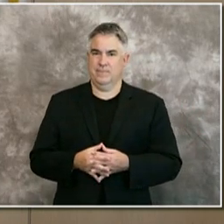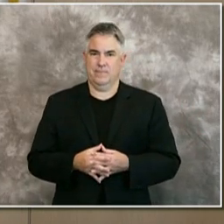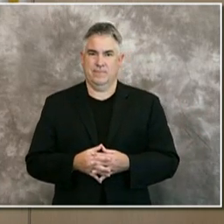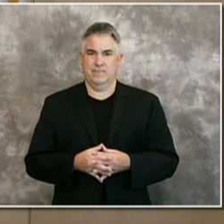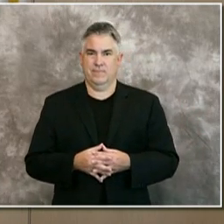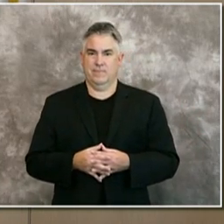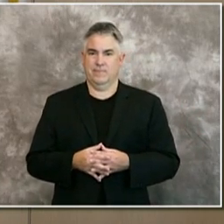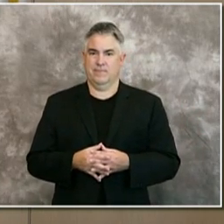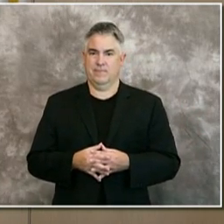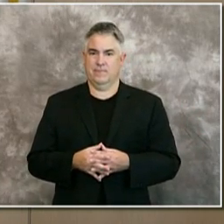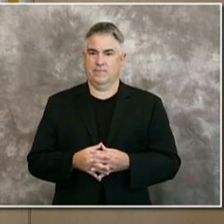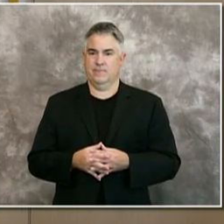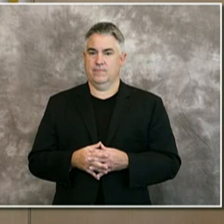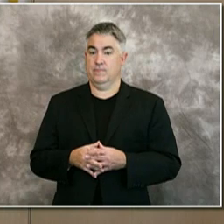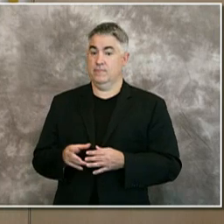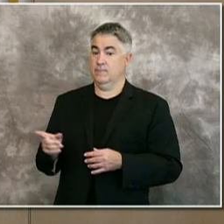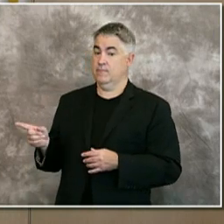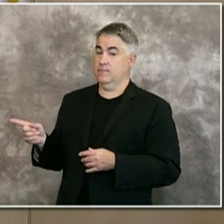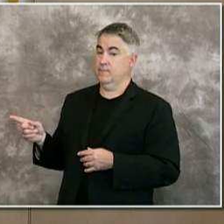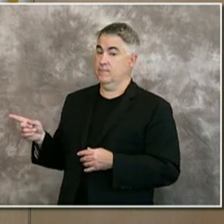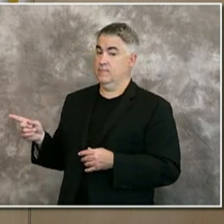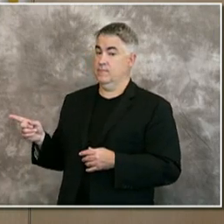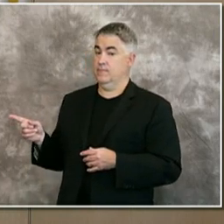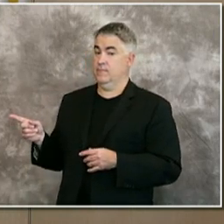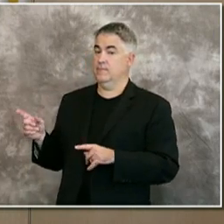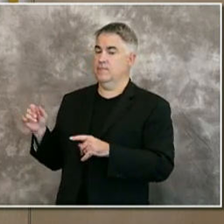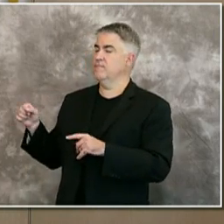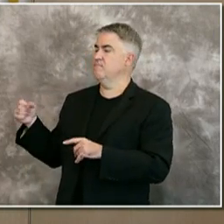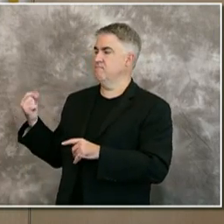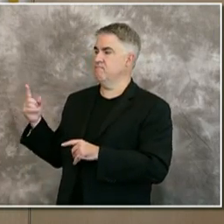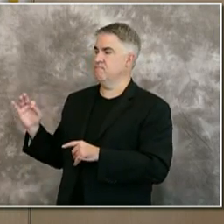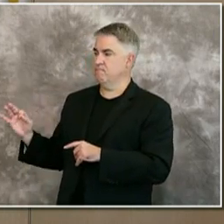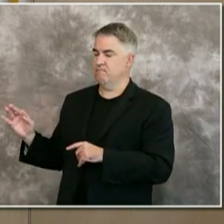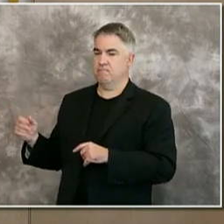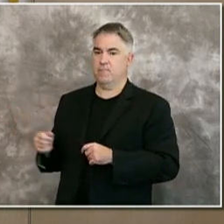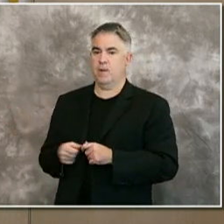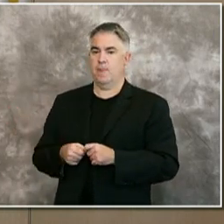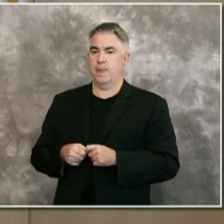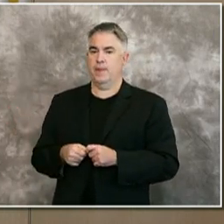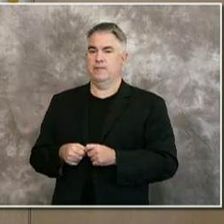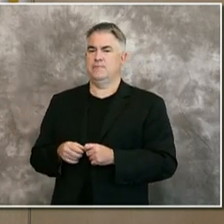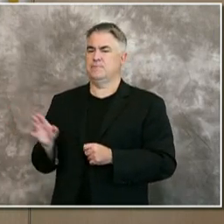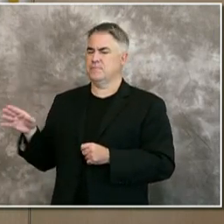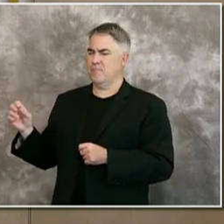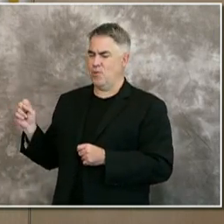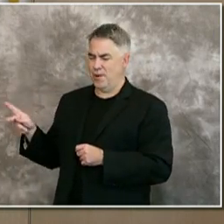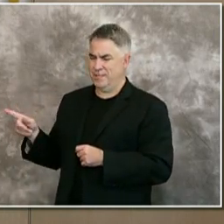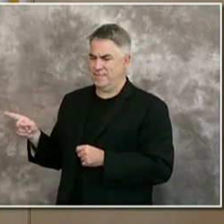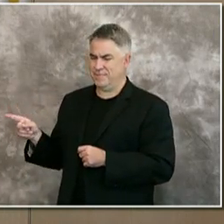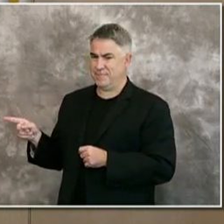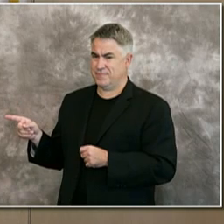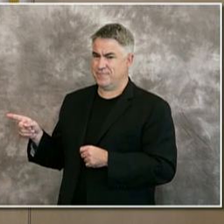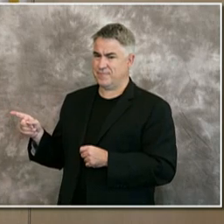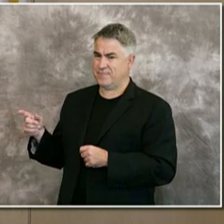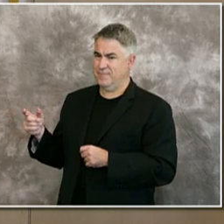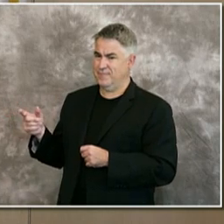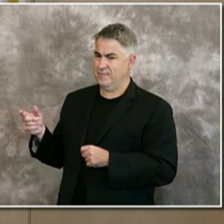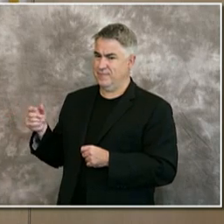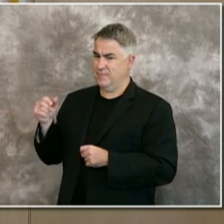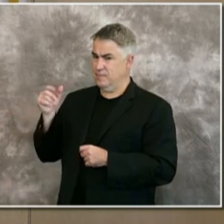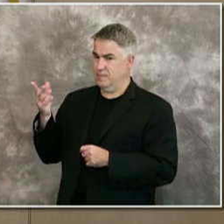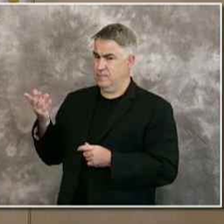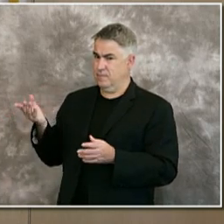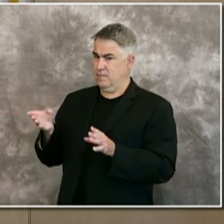Does that? Gotcha. And then no, that's perfect. And then just to clarify, so bars that don't serve food must close all